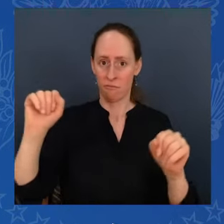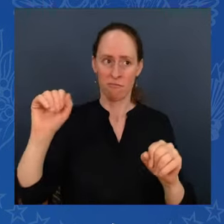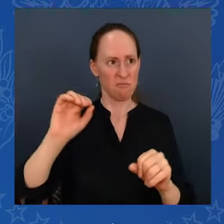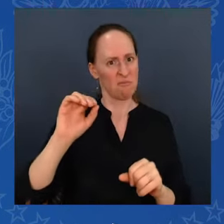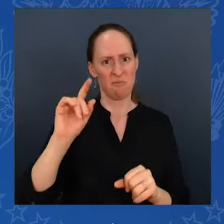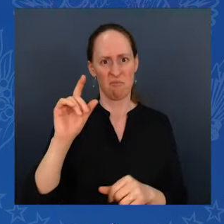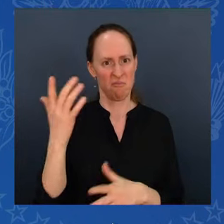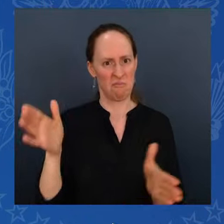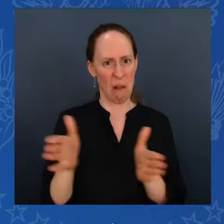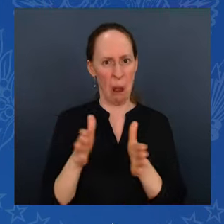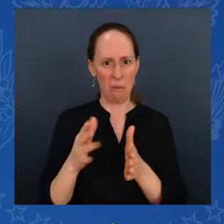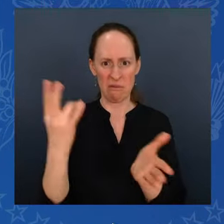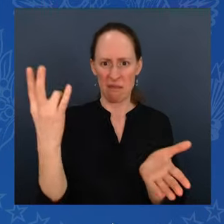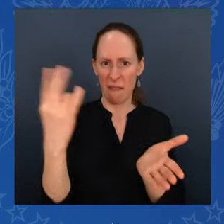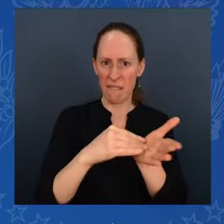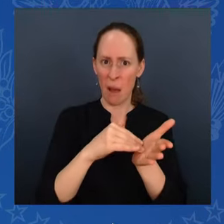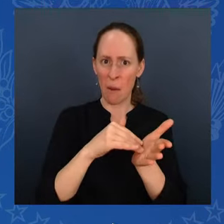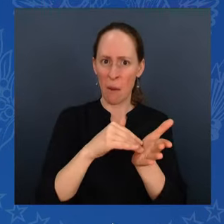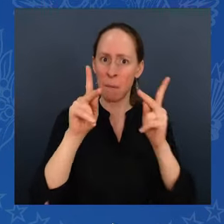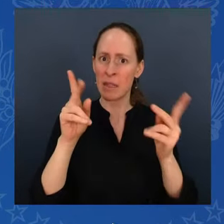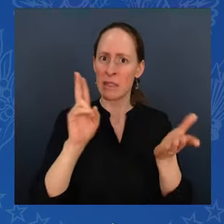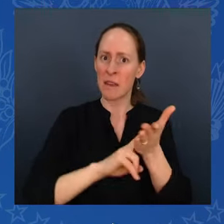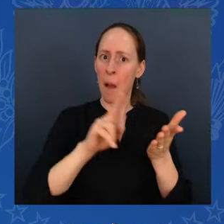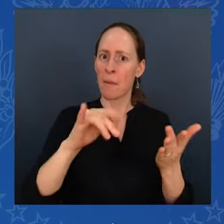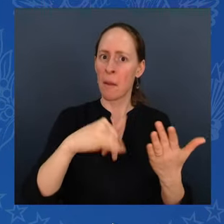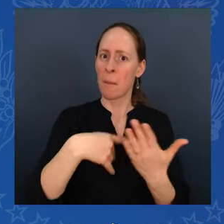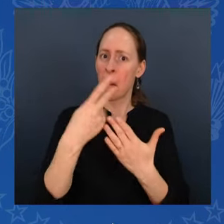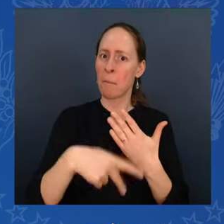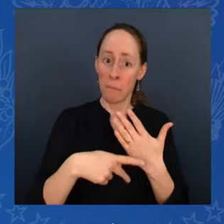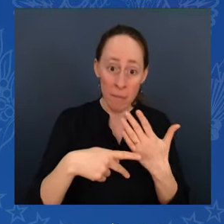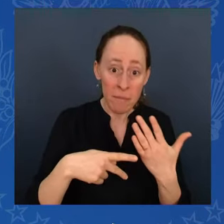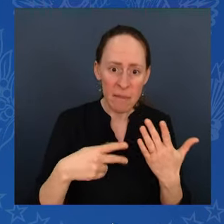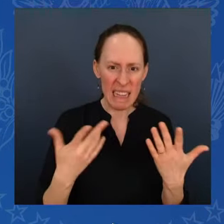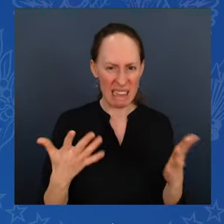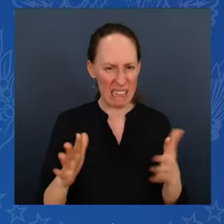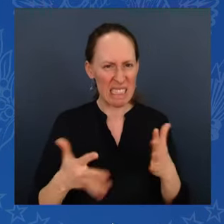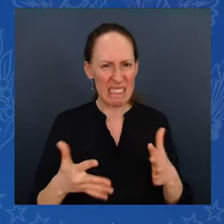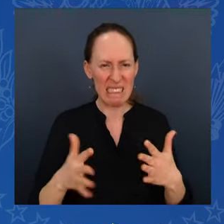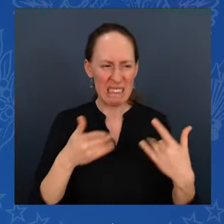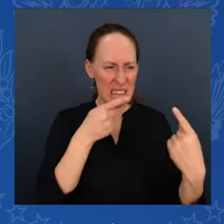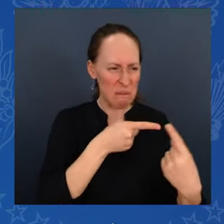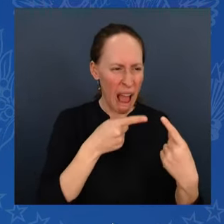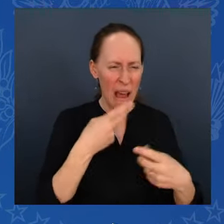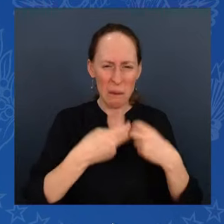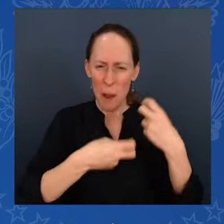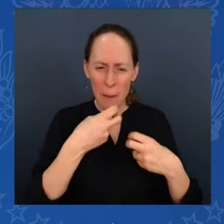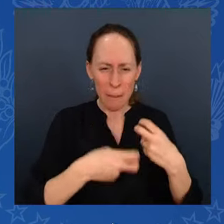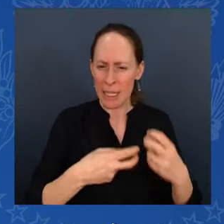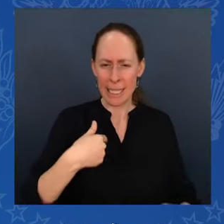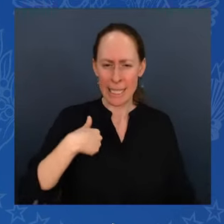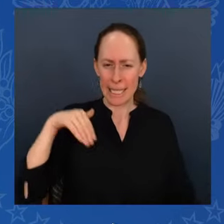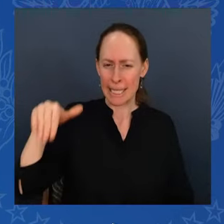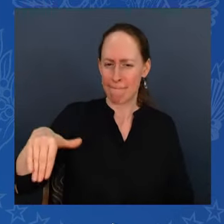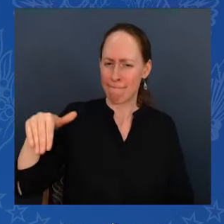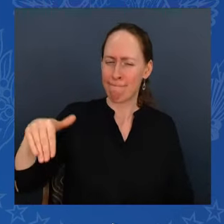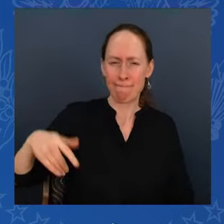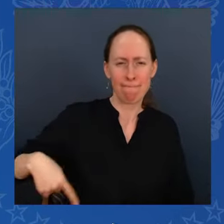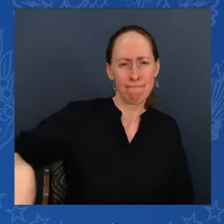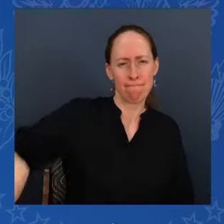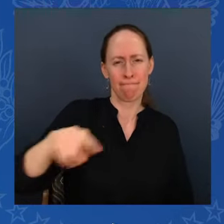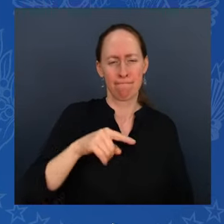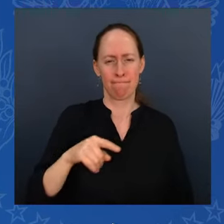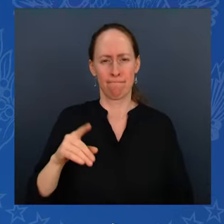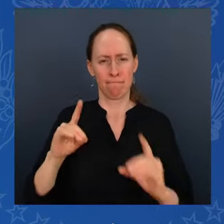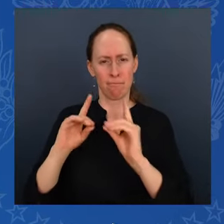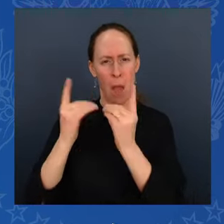wasn't working very well. So I called in the Department of Education and other departments, said, we got to fix this and fix it now. Thanks